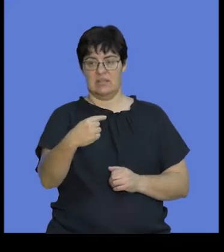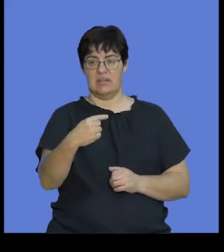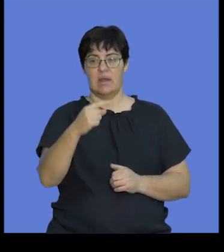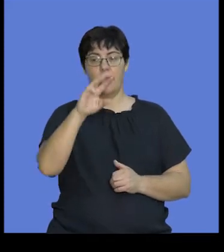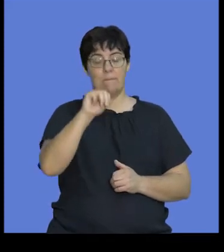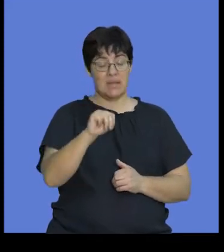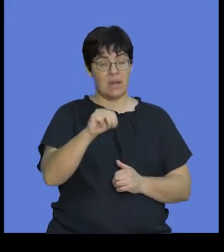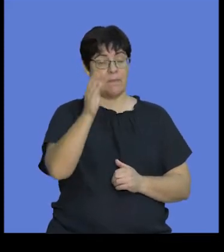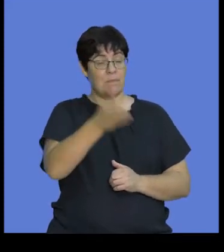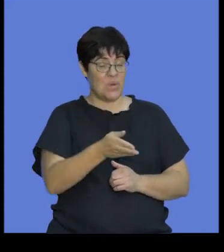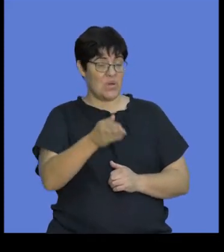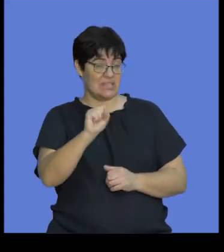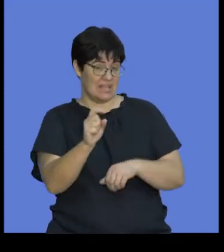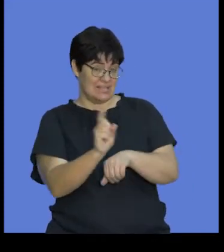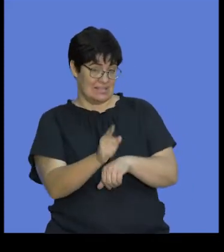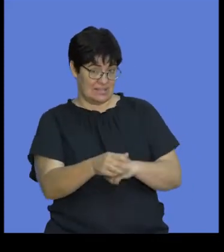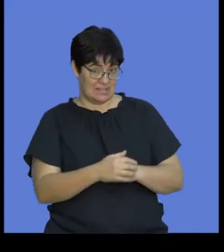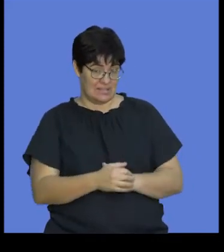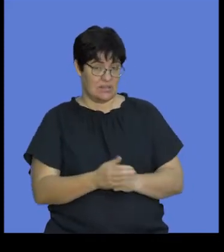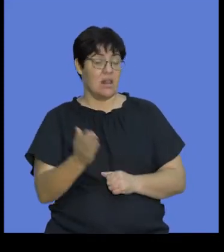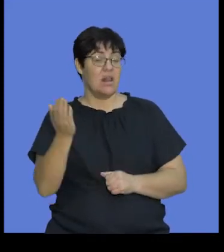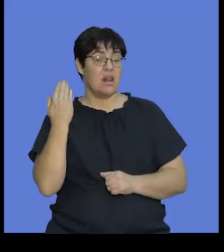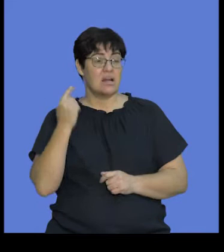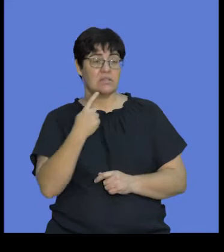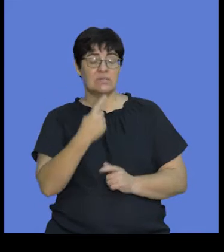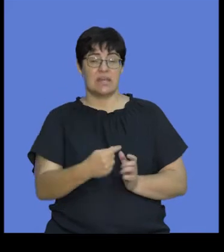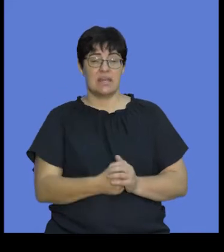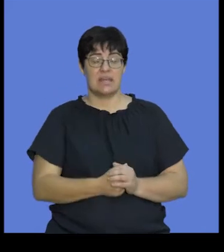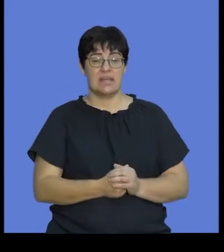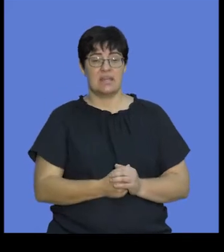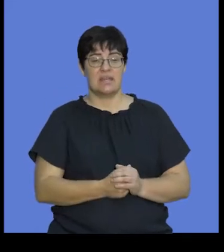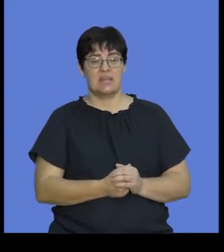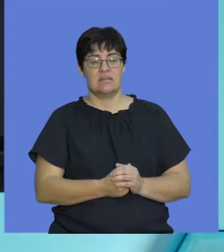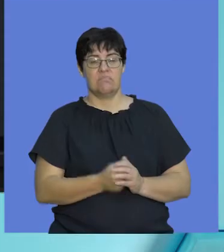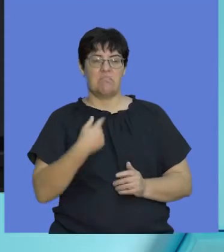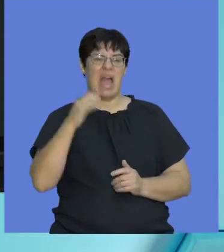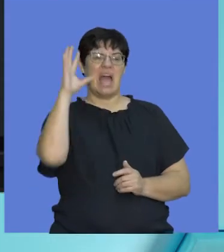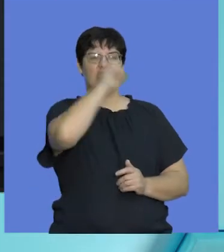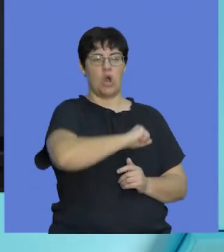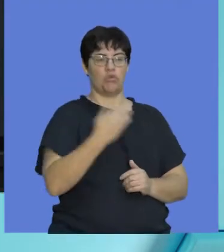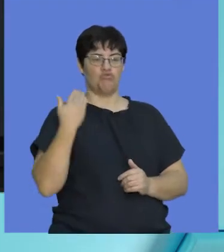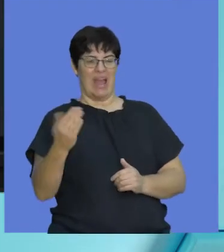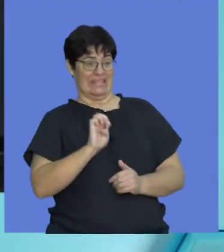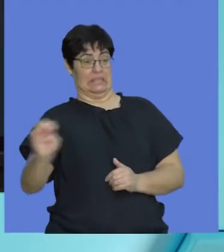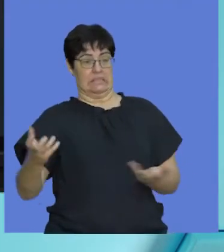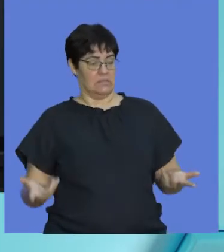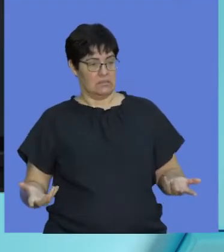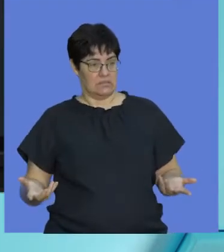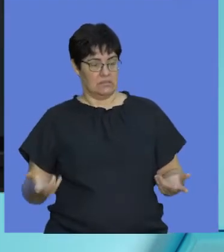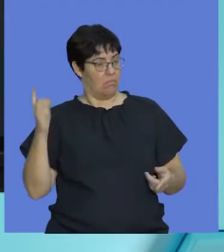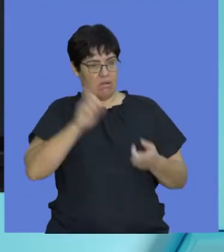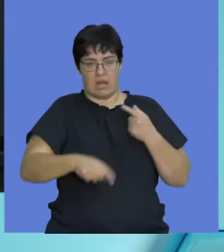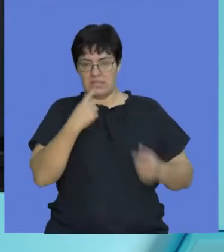meters per second. Now, I said to you in the last segment that we can't just assume to the right is